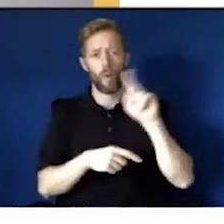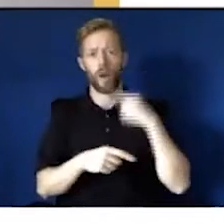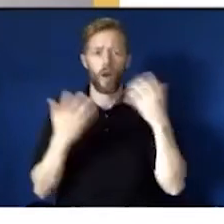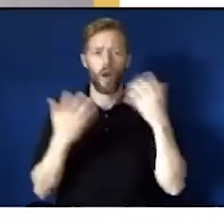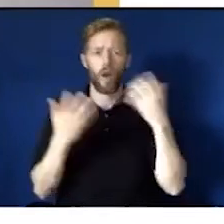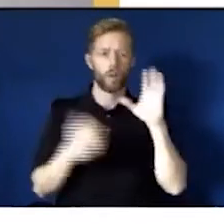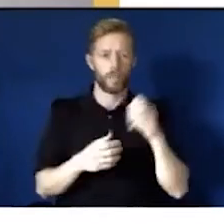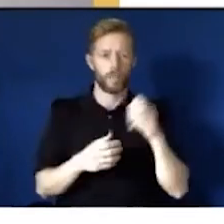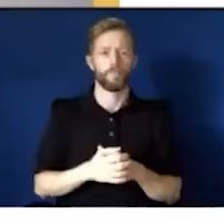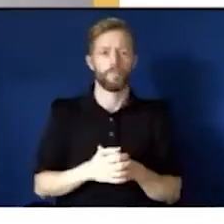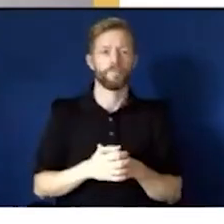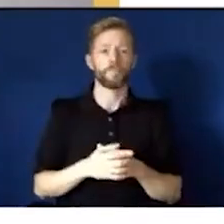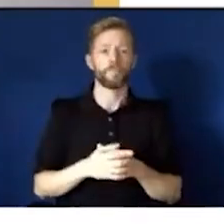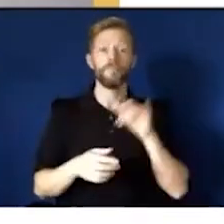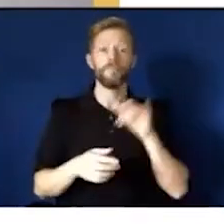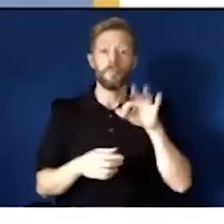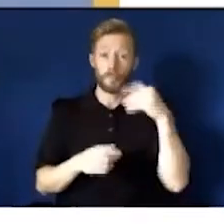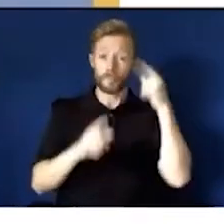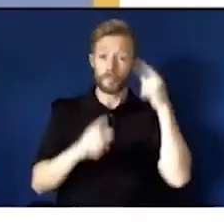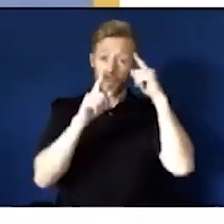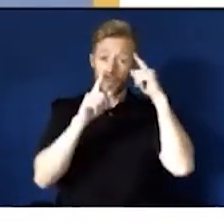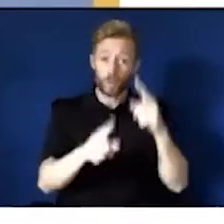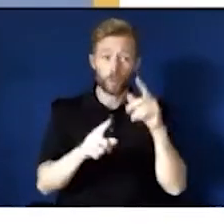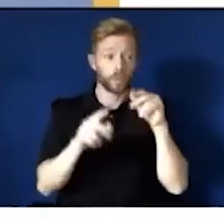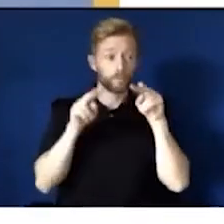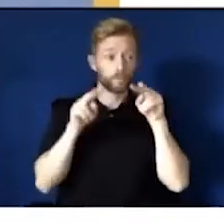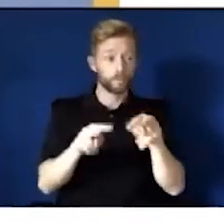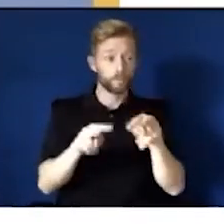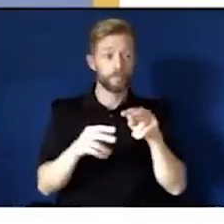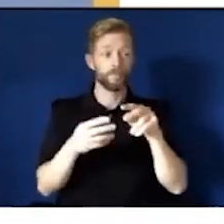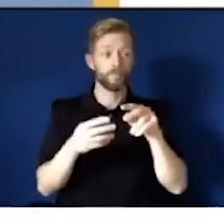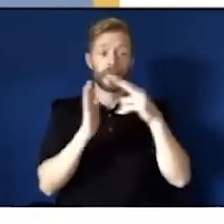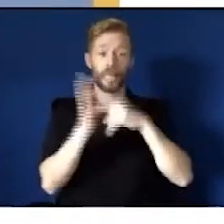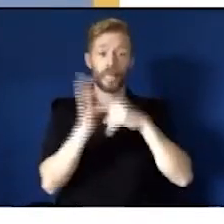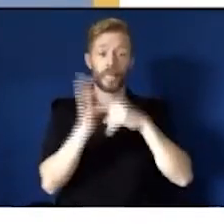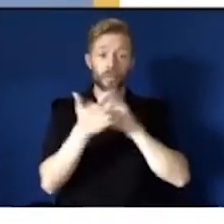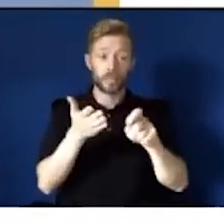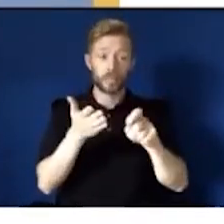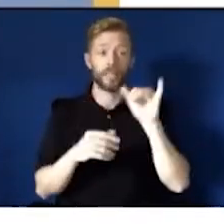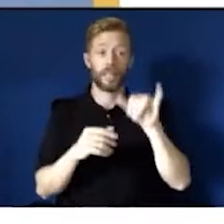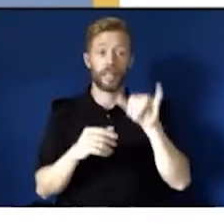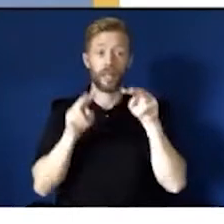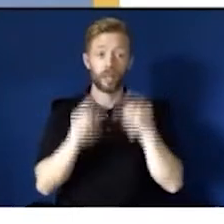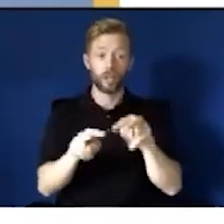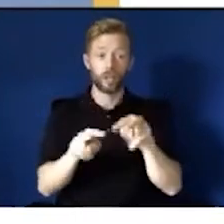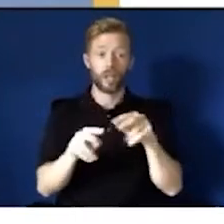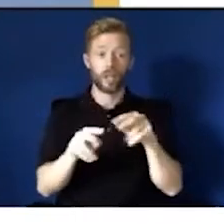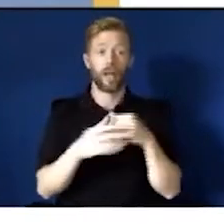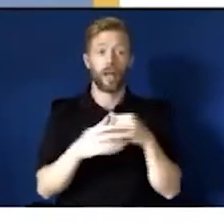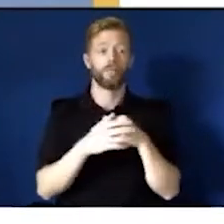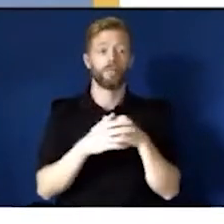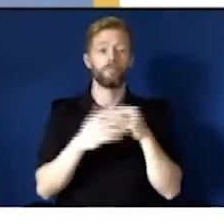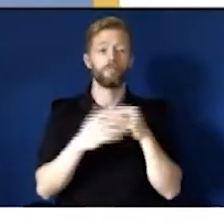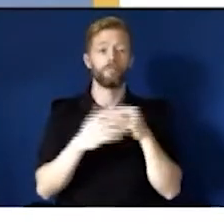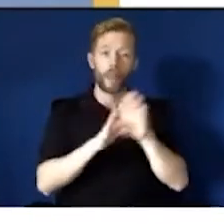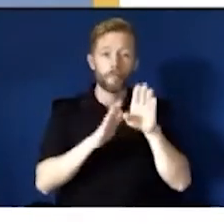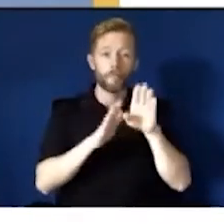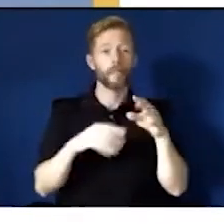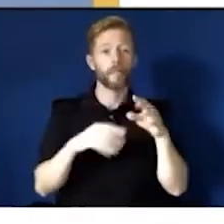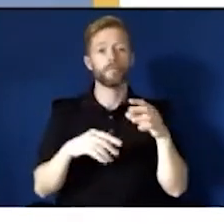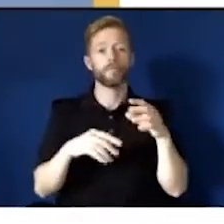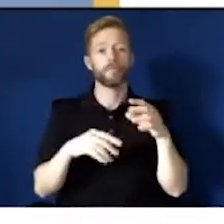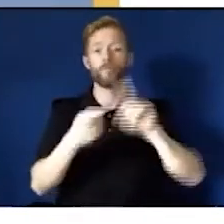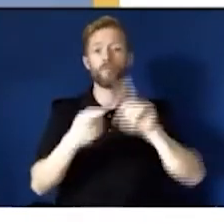out where I wanted to be. If you have goals that look at literacy, and if you have goals that look at, you